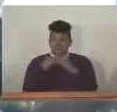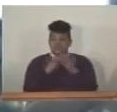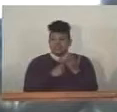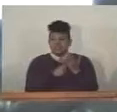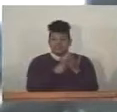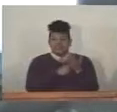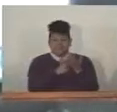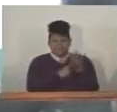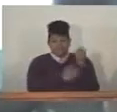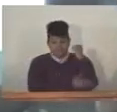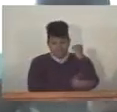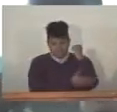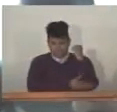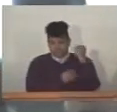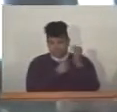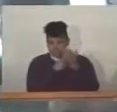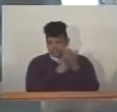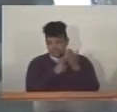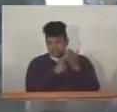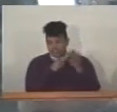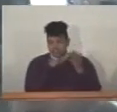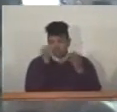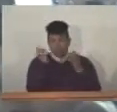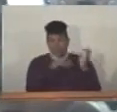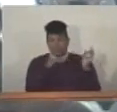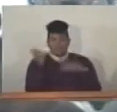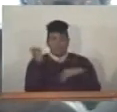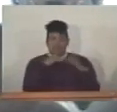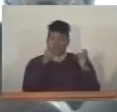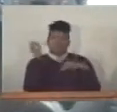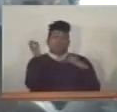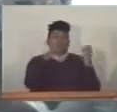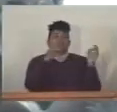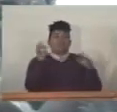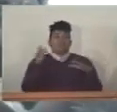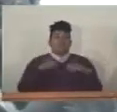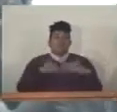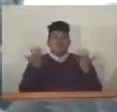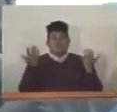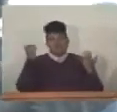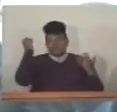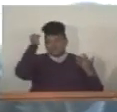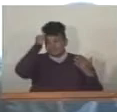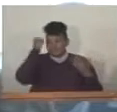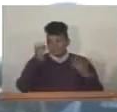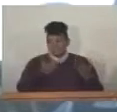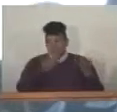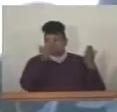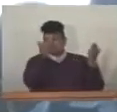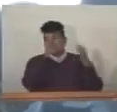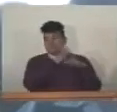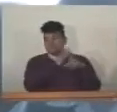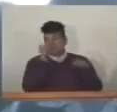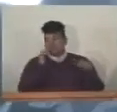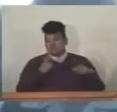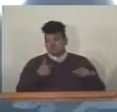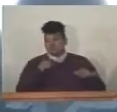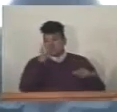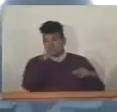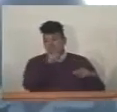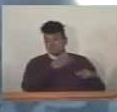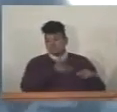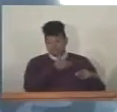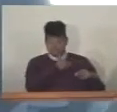to rebut and debunk a lot of the nonsense that was presented here earlier. So I ask